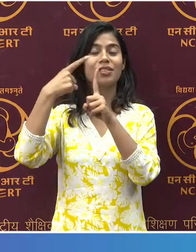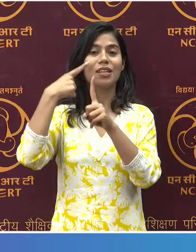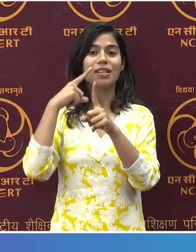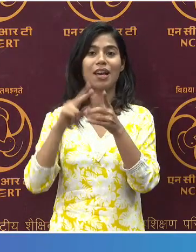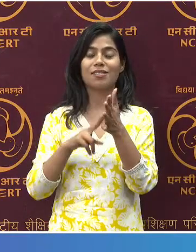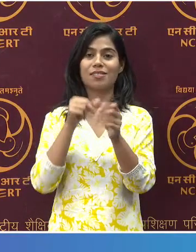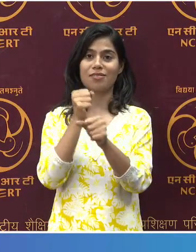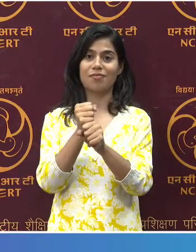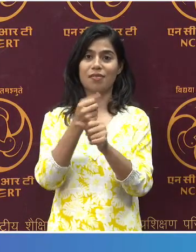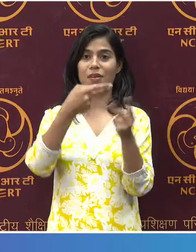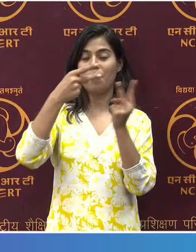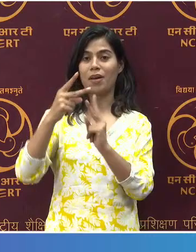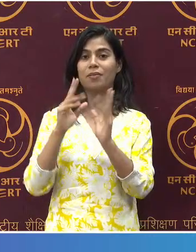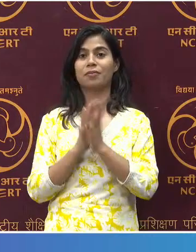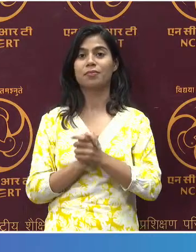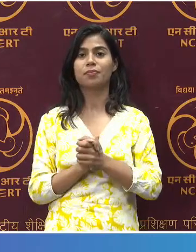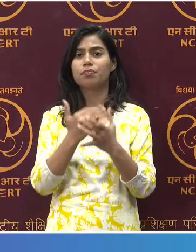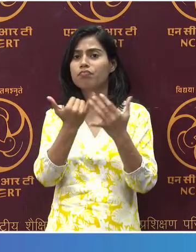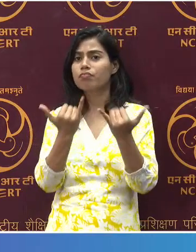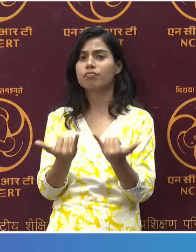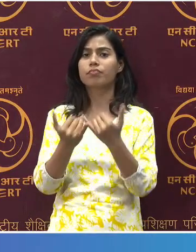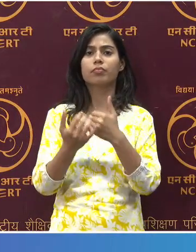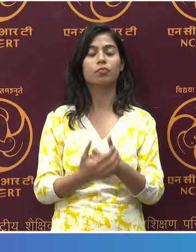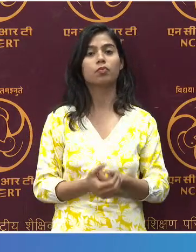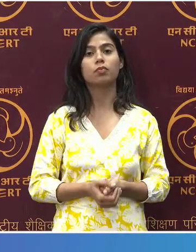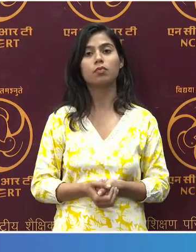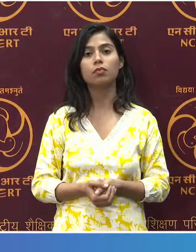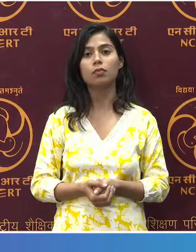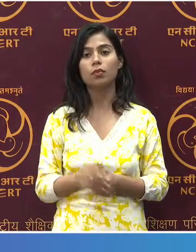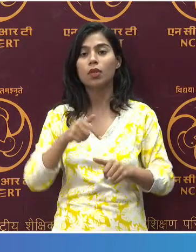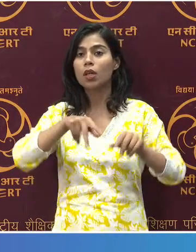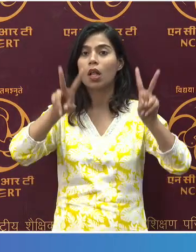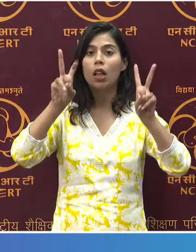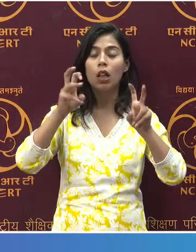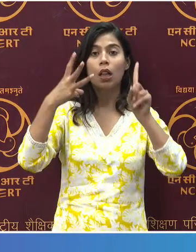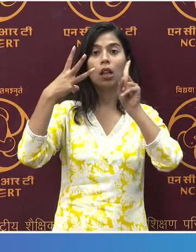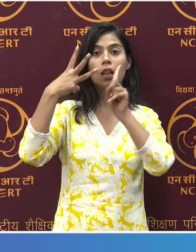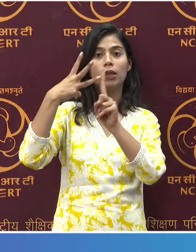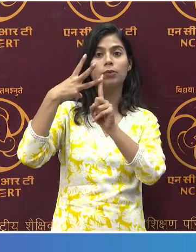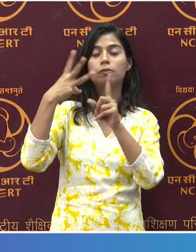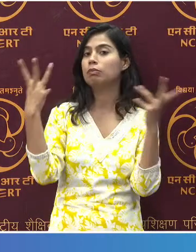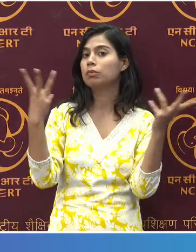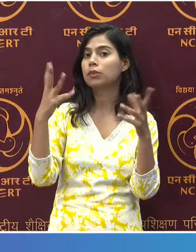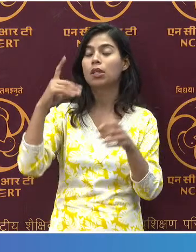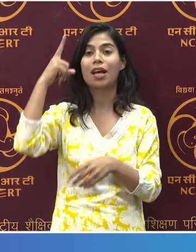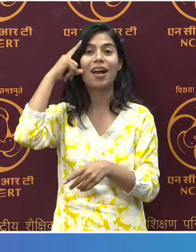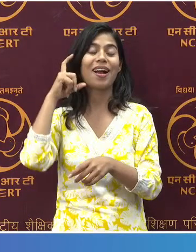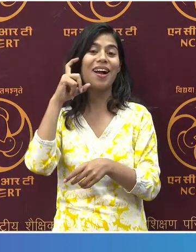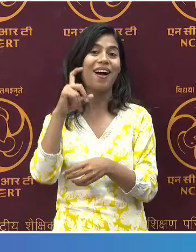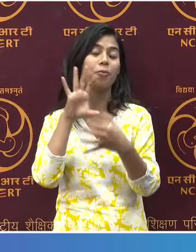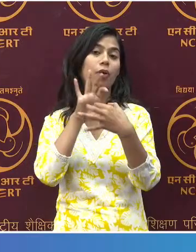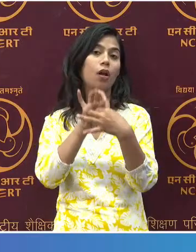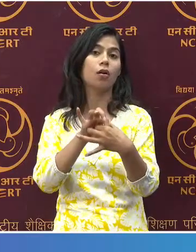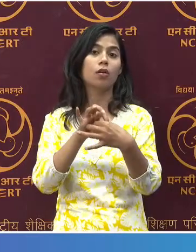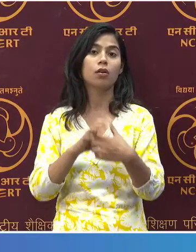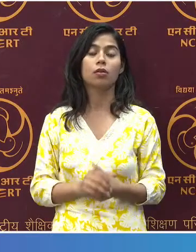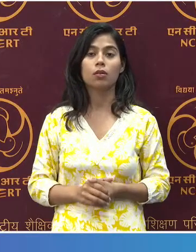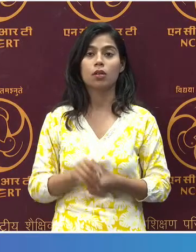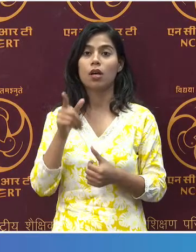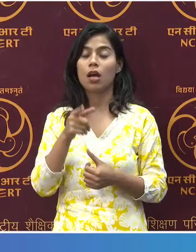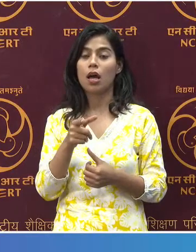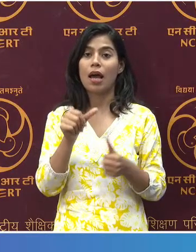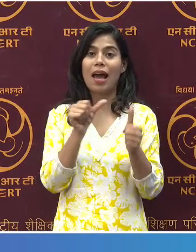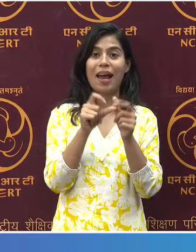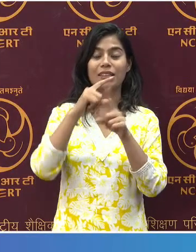dichromate. Now, we talk about third chemical properties of carbon compounds, that is called addition